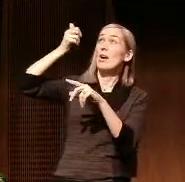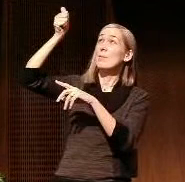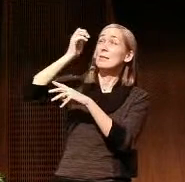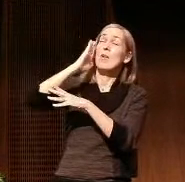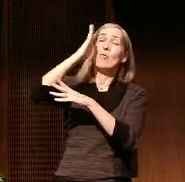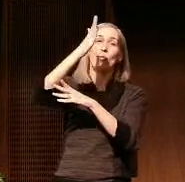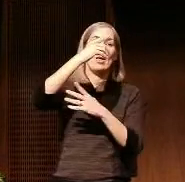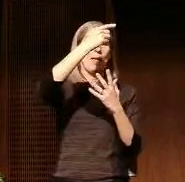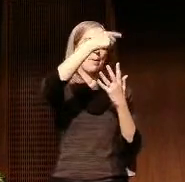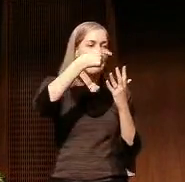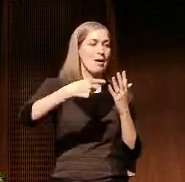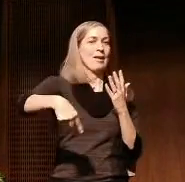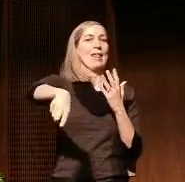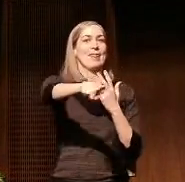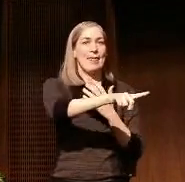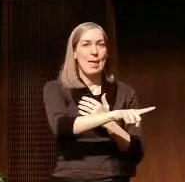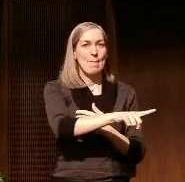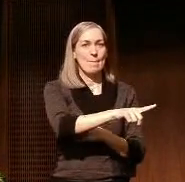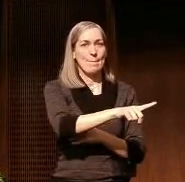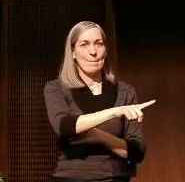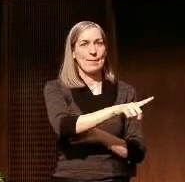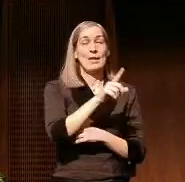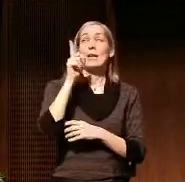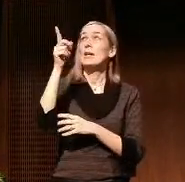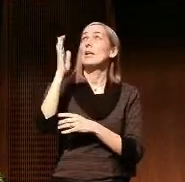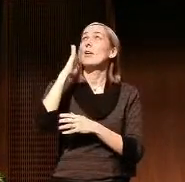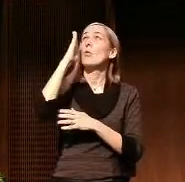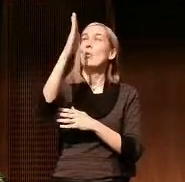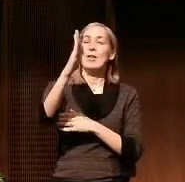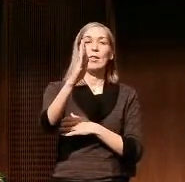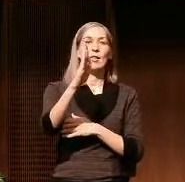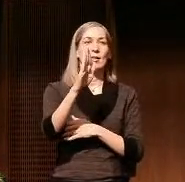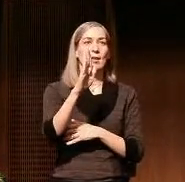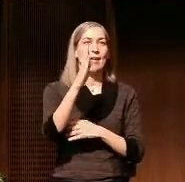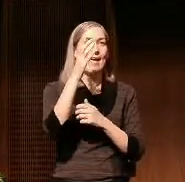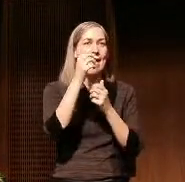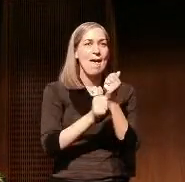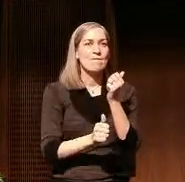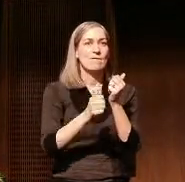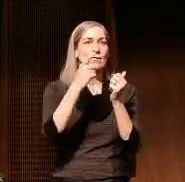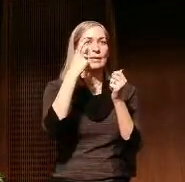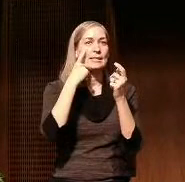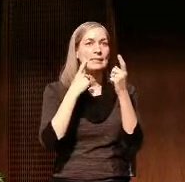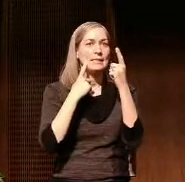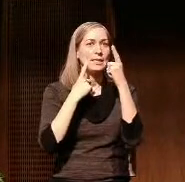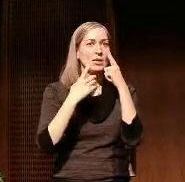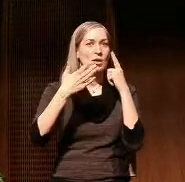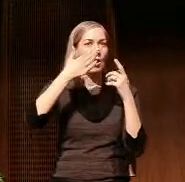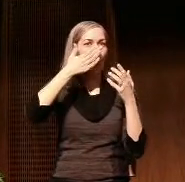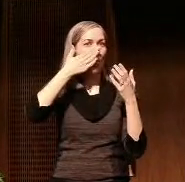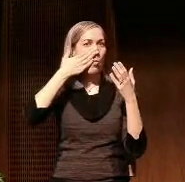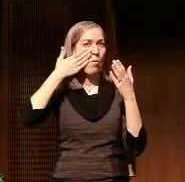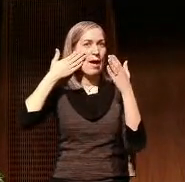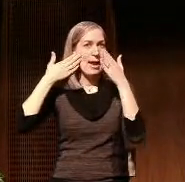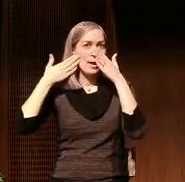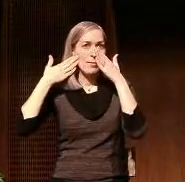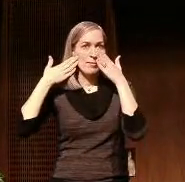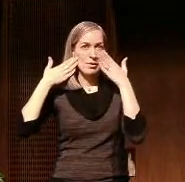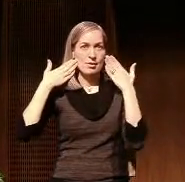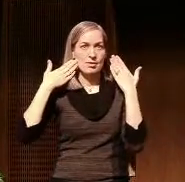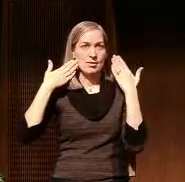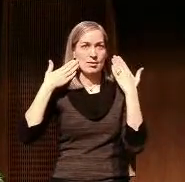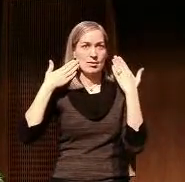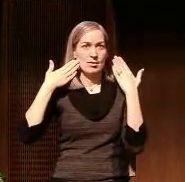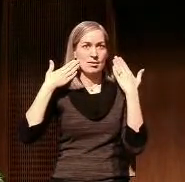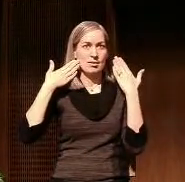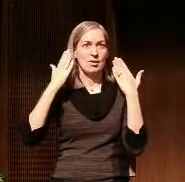himself shall be among them, and he will wipe away every tear from their eyes,